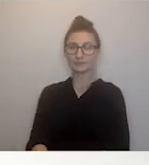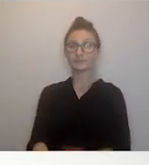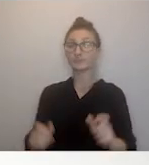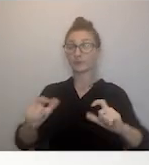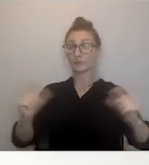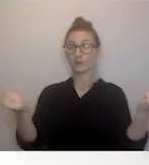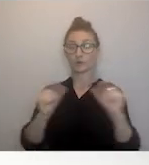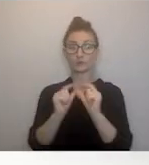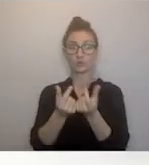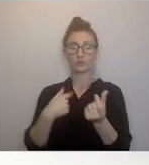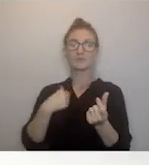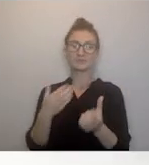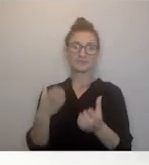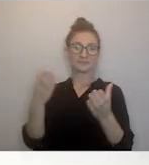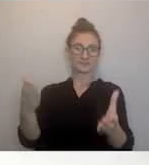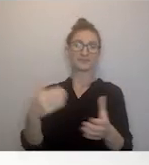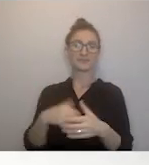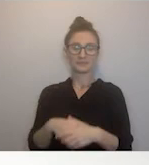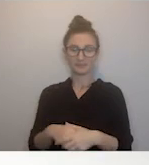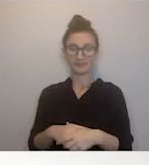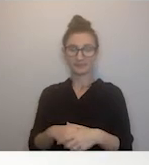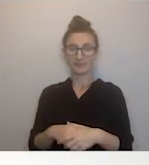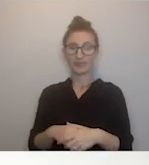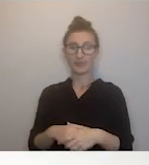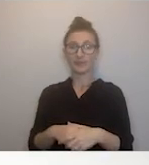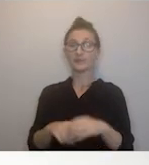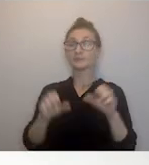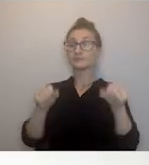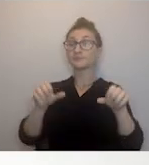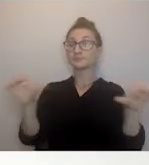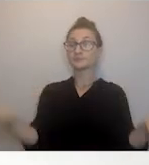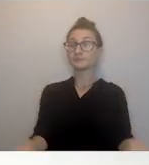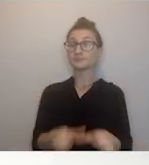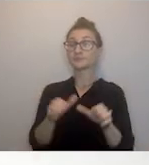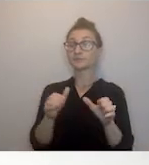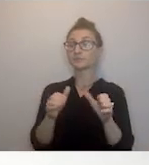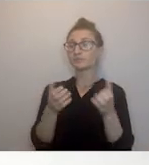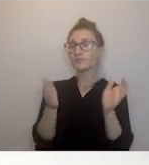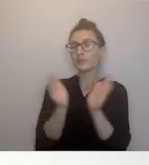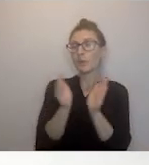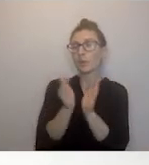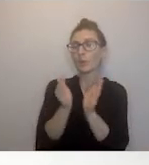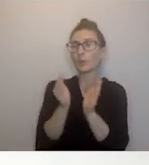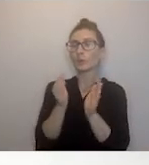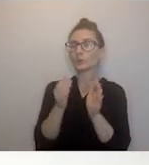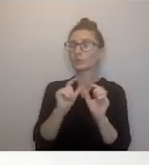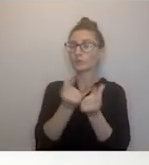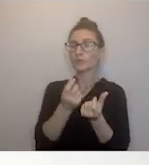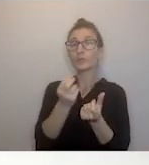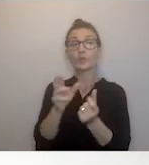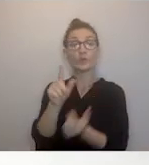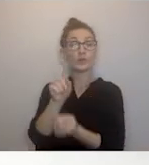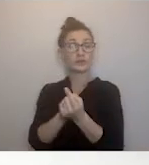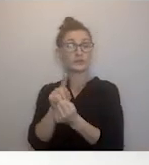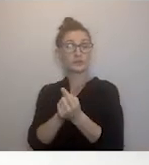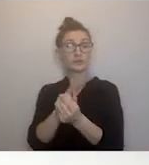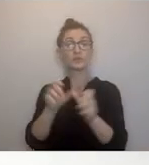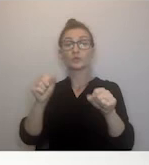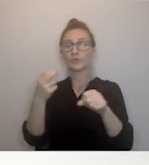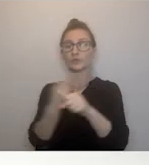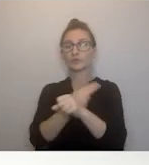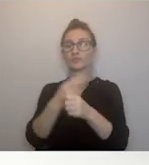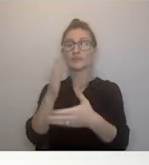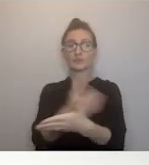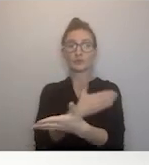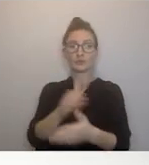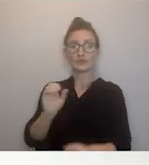you have control of the parachute. So large group activity, I recommend parachute or sheet, but it can be done with a small group or individuals. I like